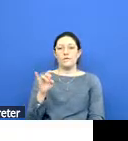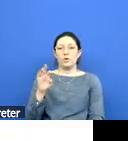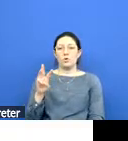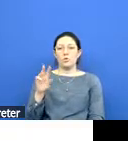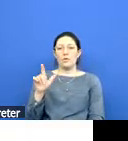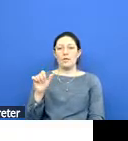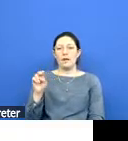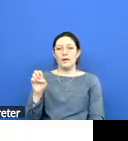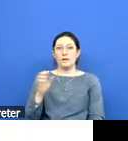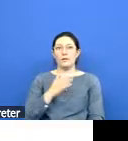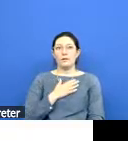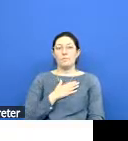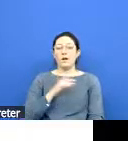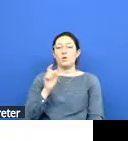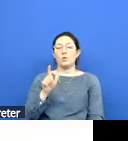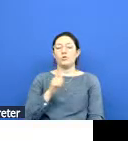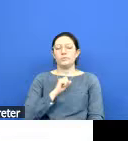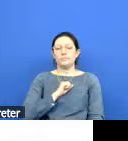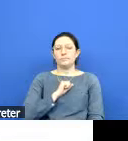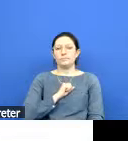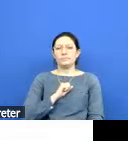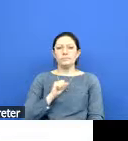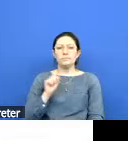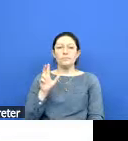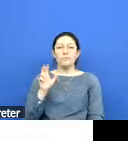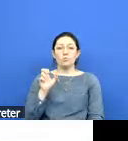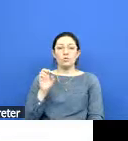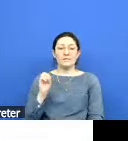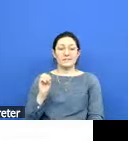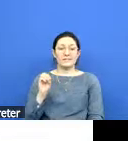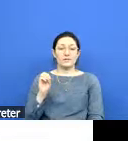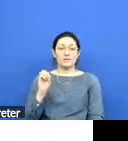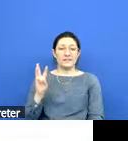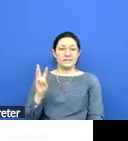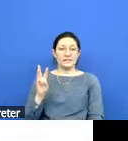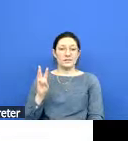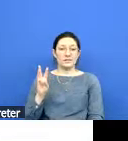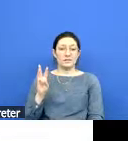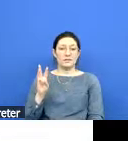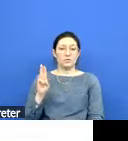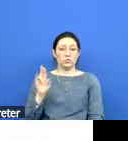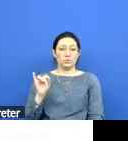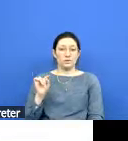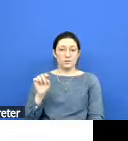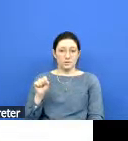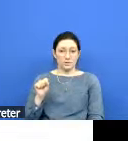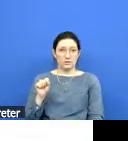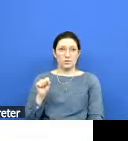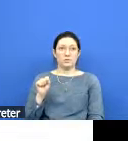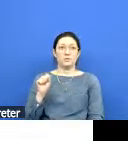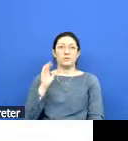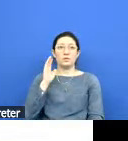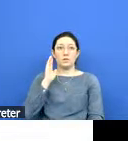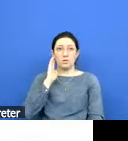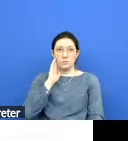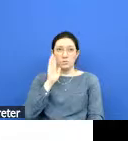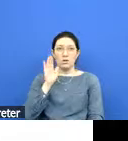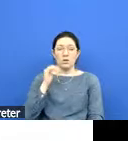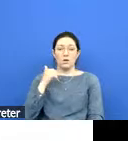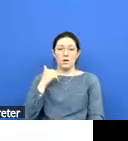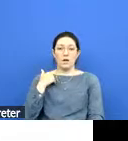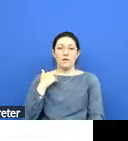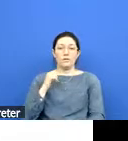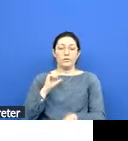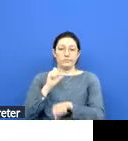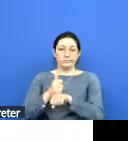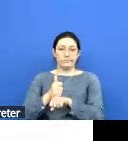is, excuse me, with 360 units, is that correct? 360 units, will there be any provision for non-smoking